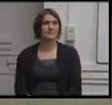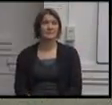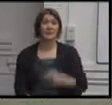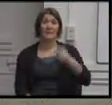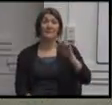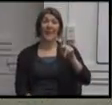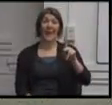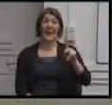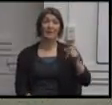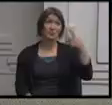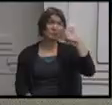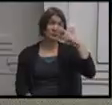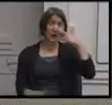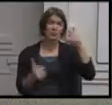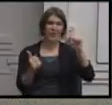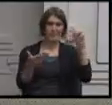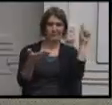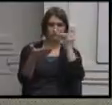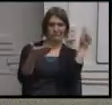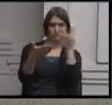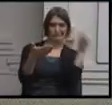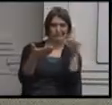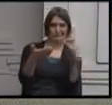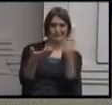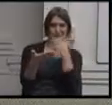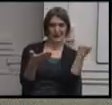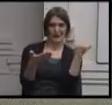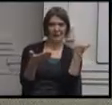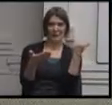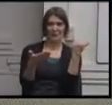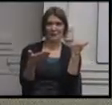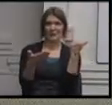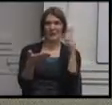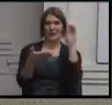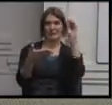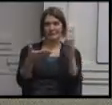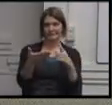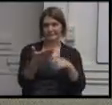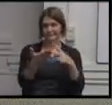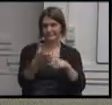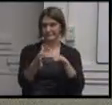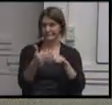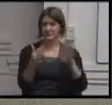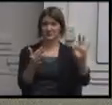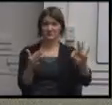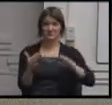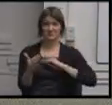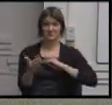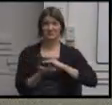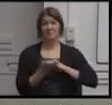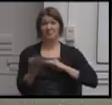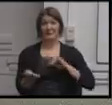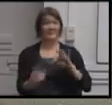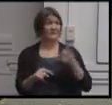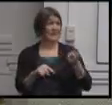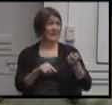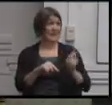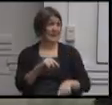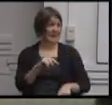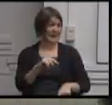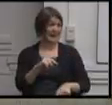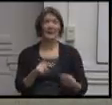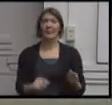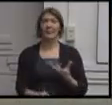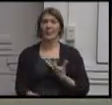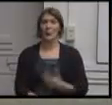Squeeze all the address, problems if you can address the issues between now and then, and if you can't get them done by